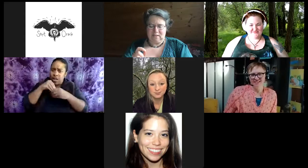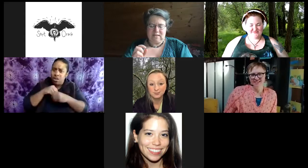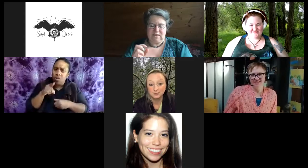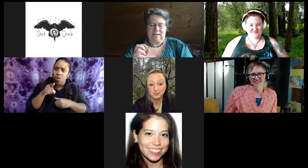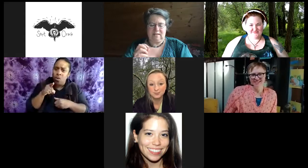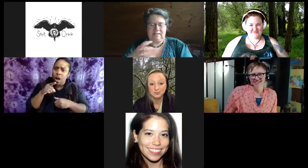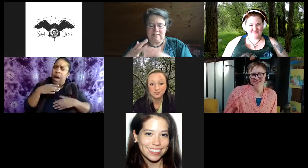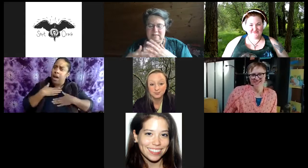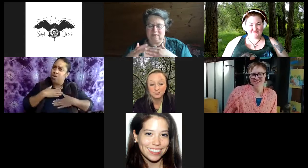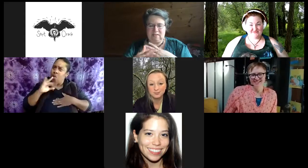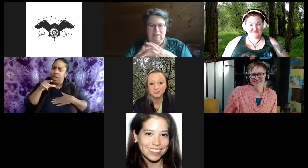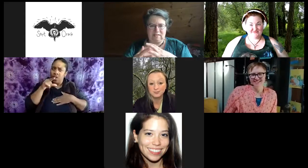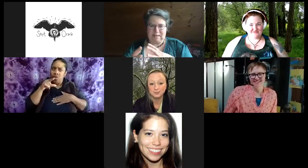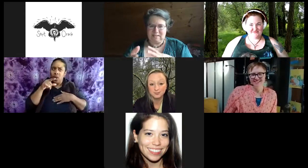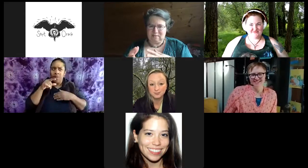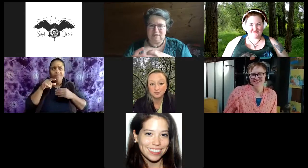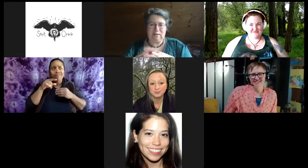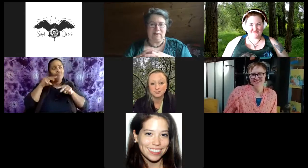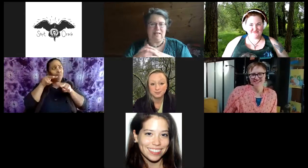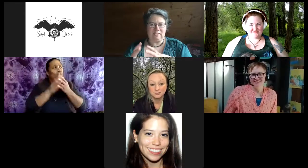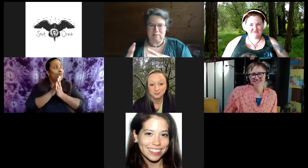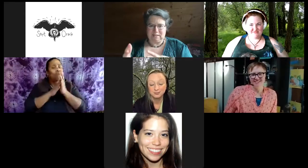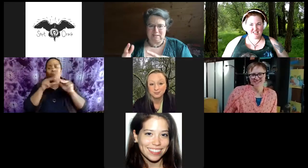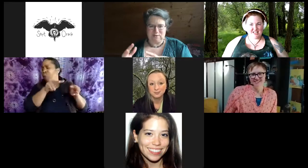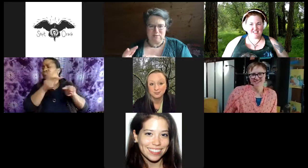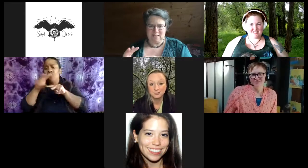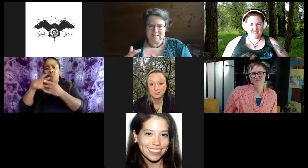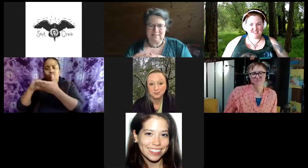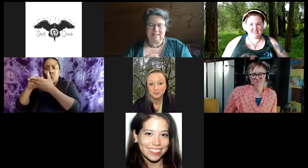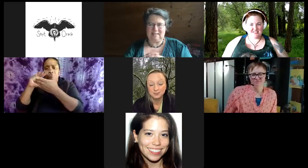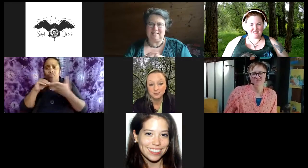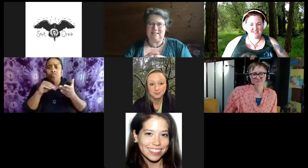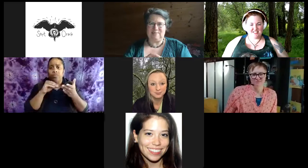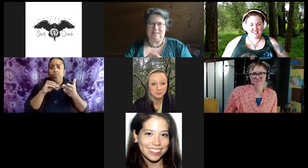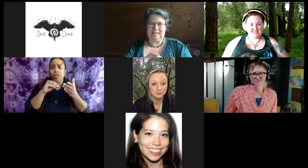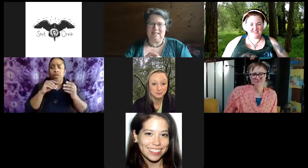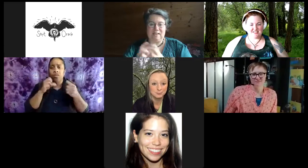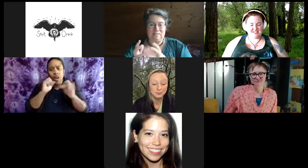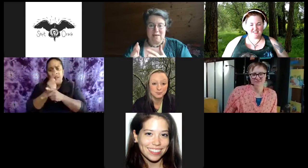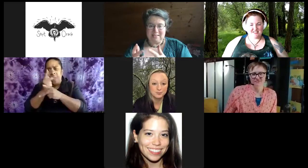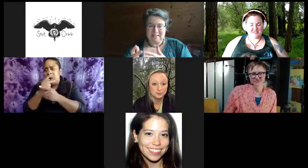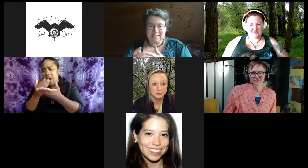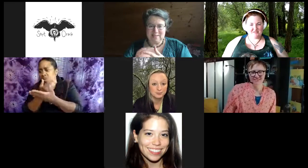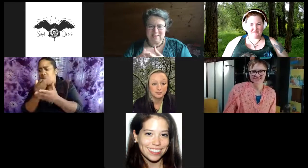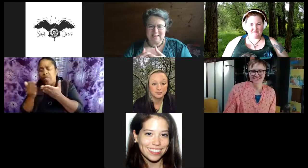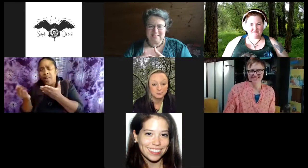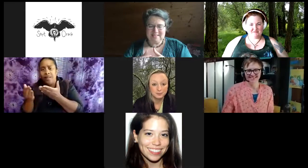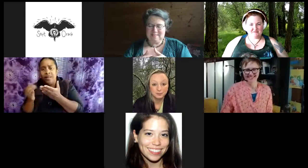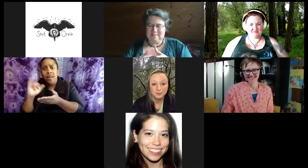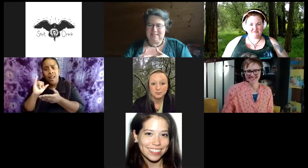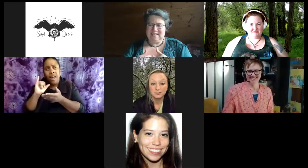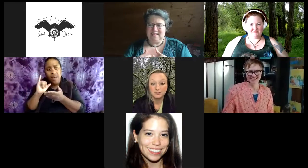and foraging, and the sensitivity of all the spaces around you and the exploration of new things, and kind of the magic of all